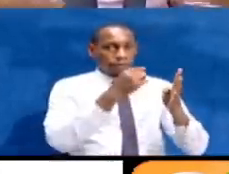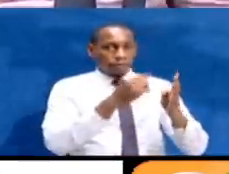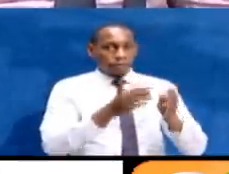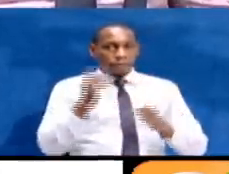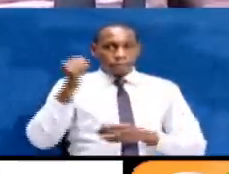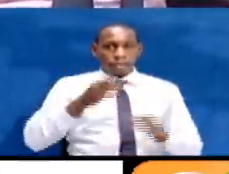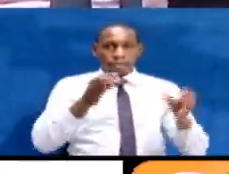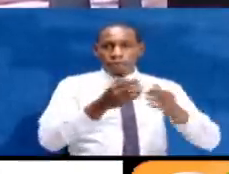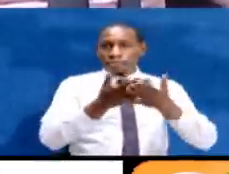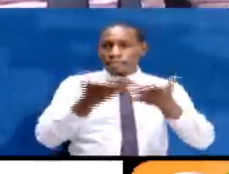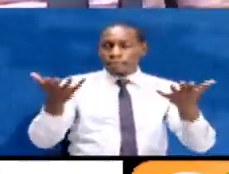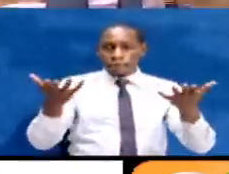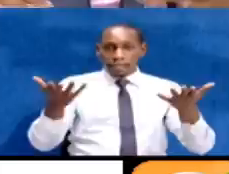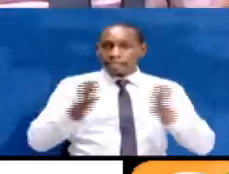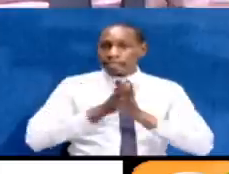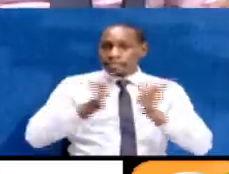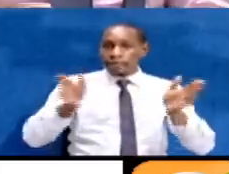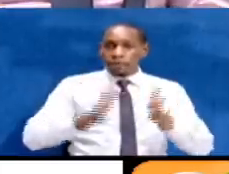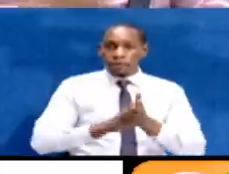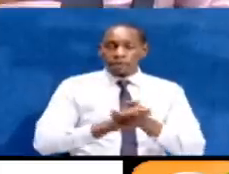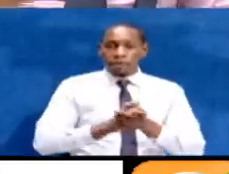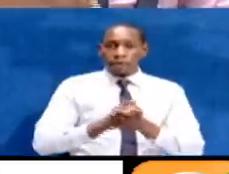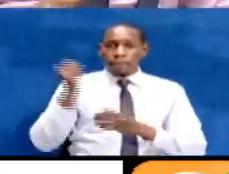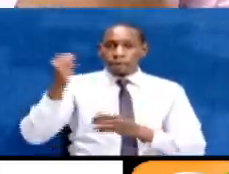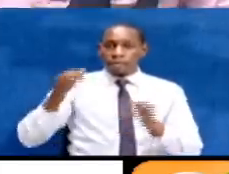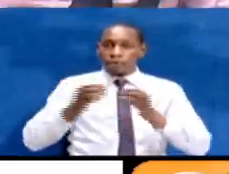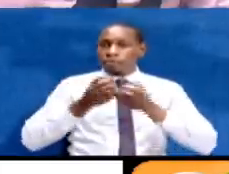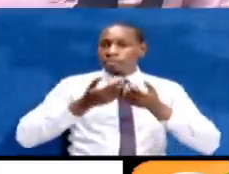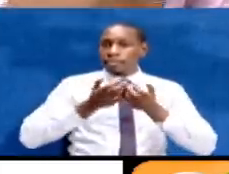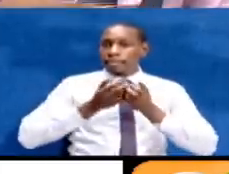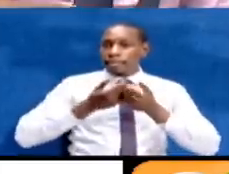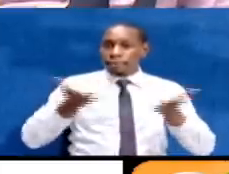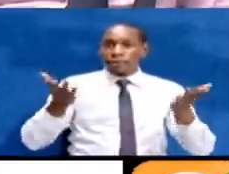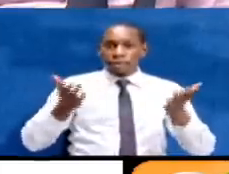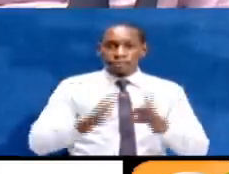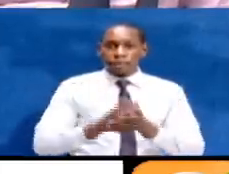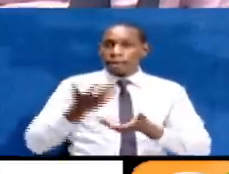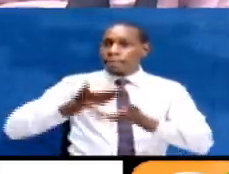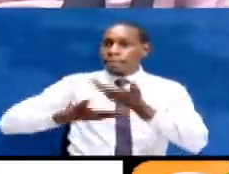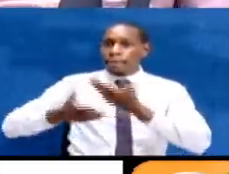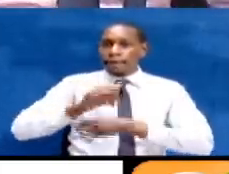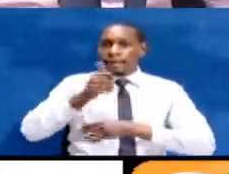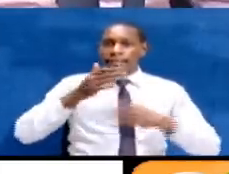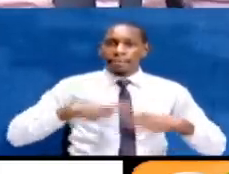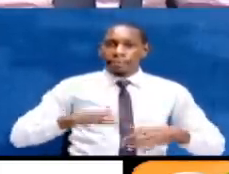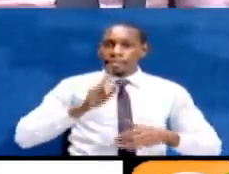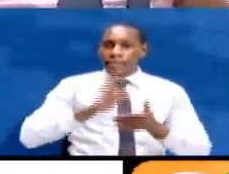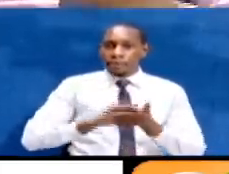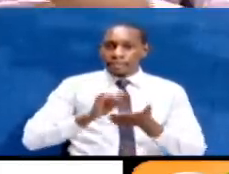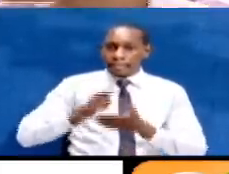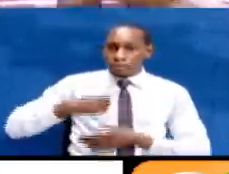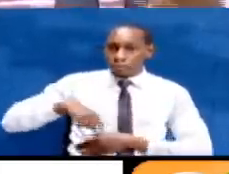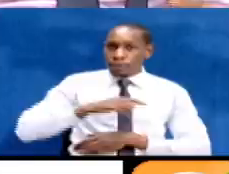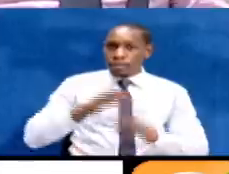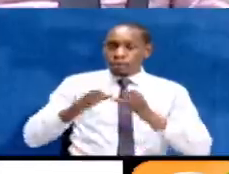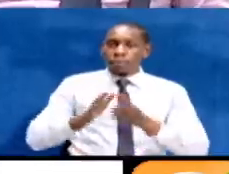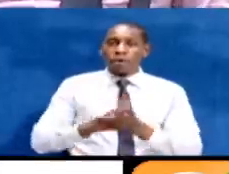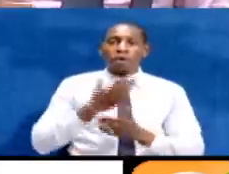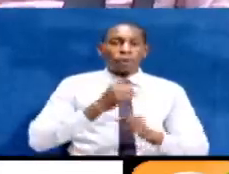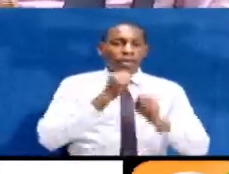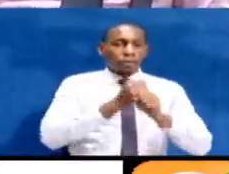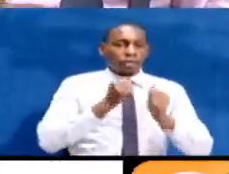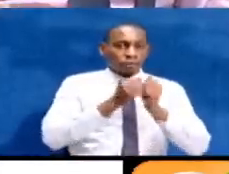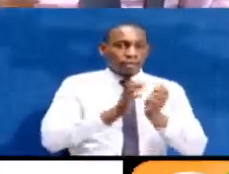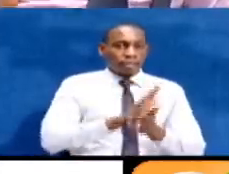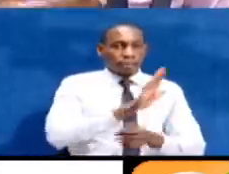political parties across the board, not just the four, all of them just keep reaching out to other people and saying, as a party, we are going to work with this